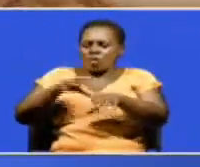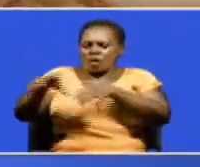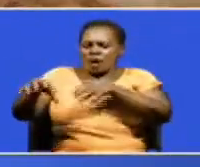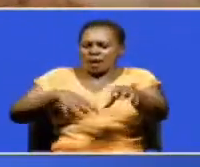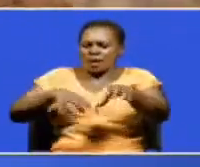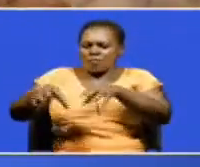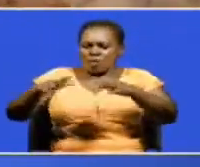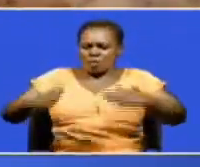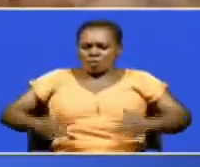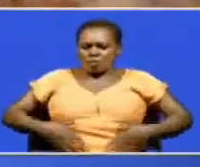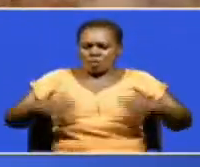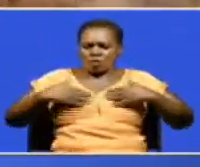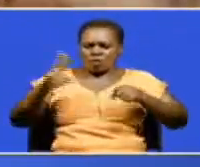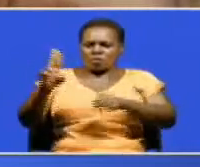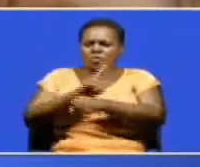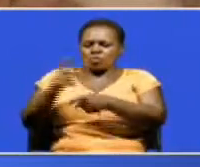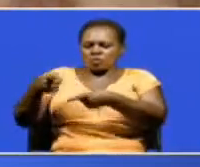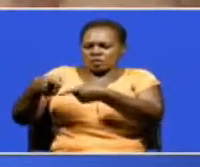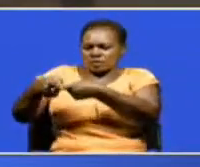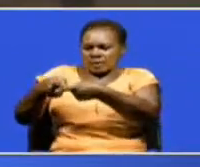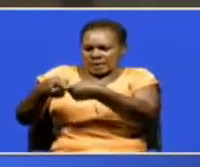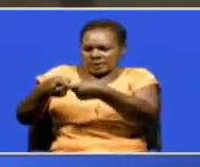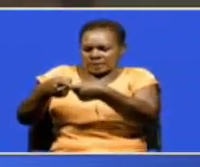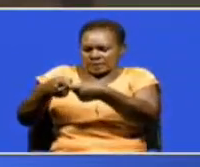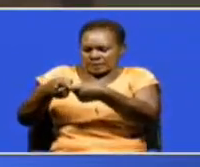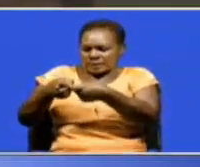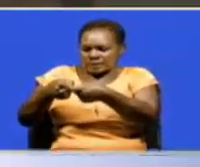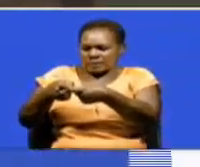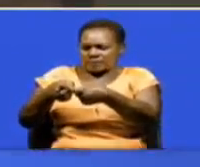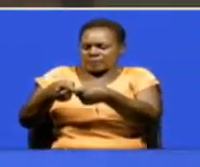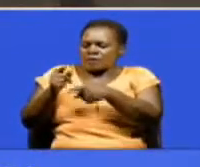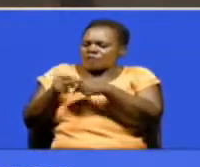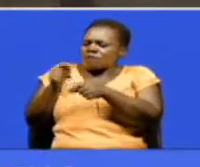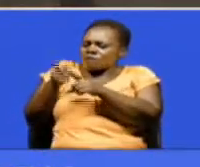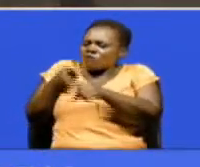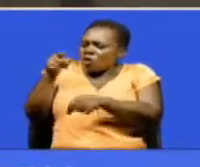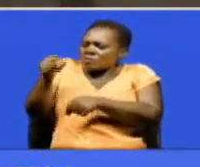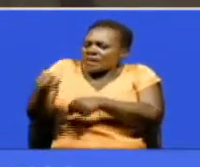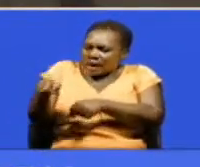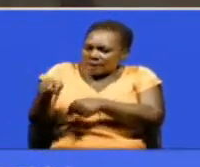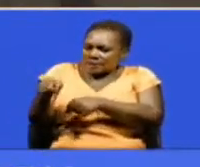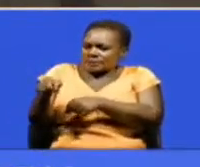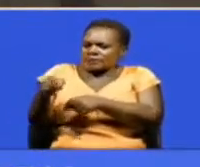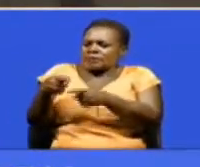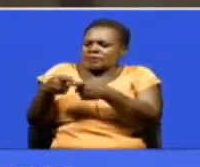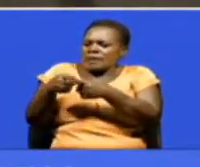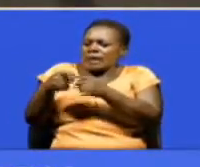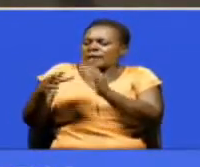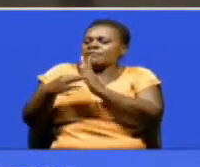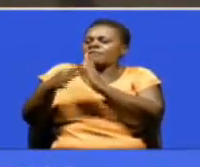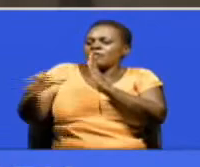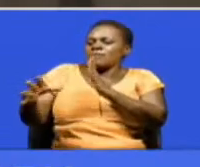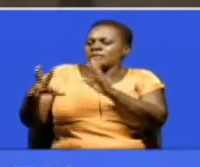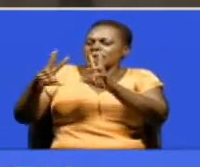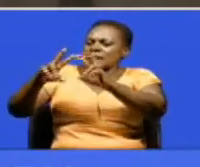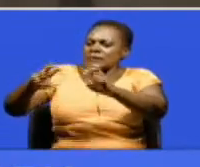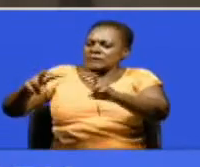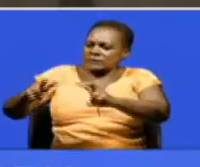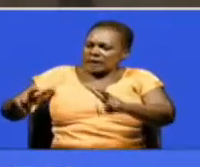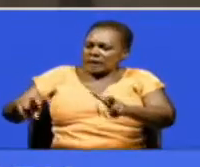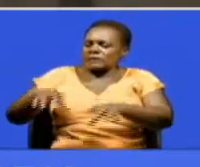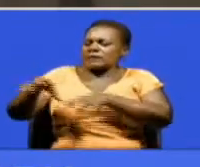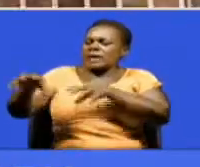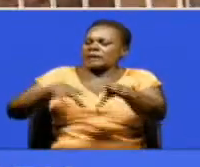body. And he used the rat. And from that time, the rat became popular as an